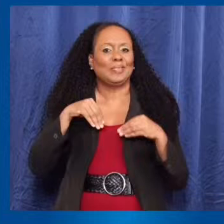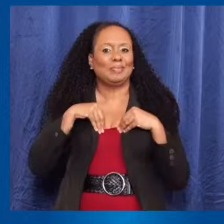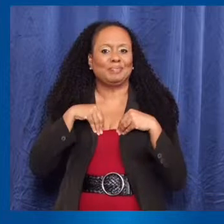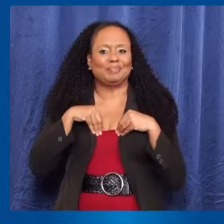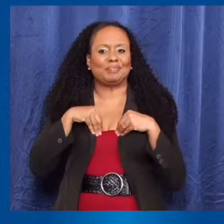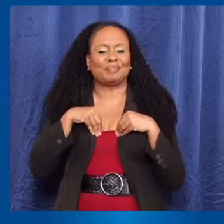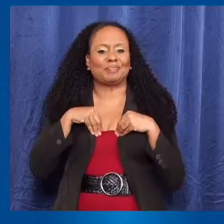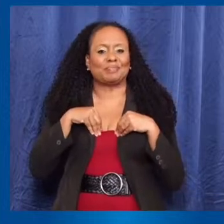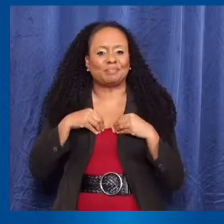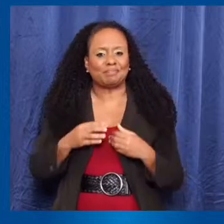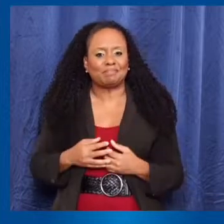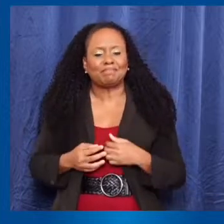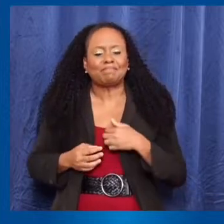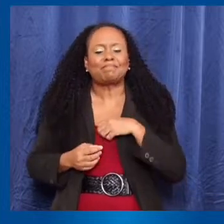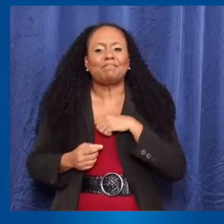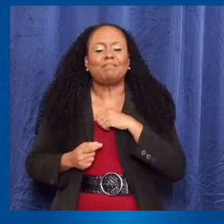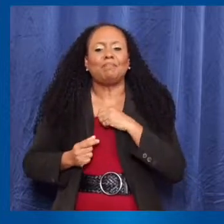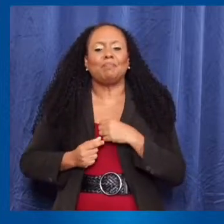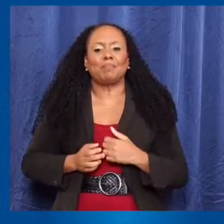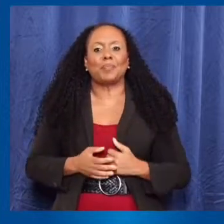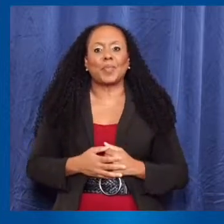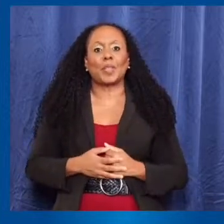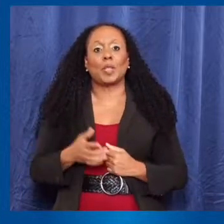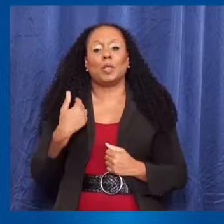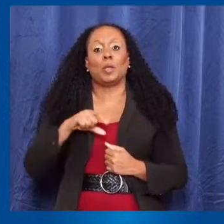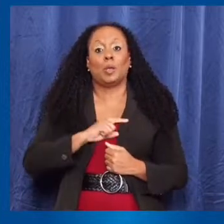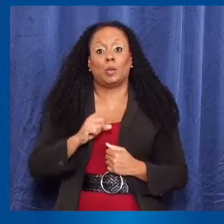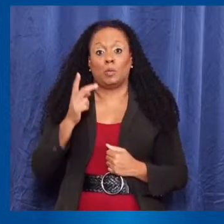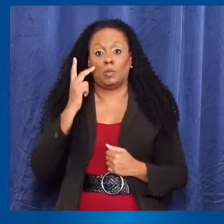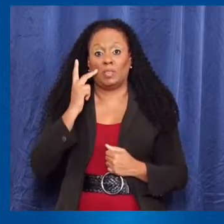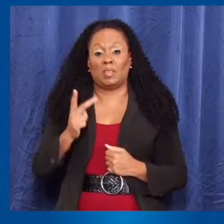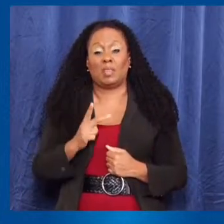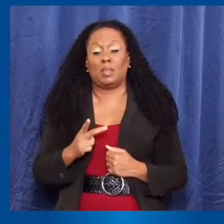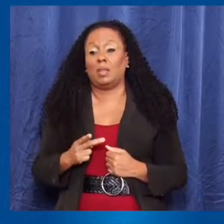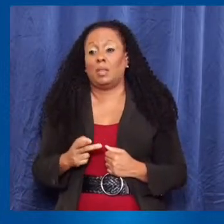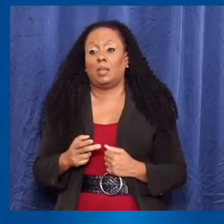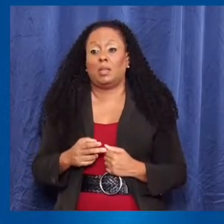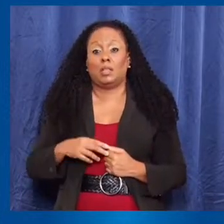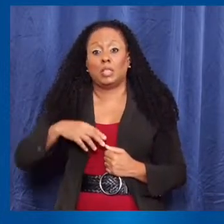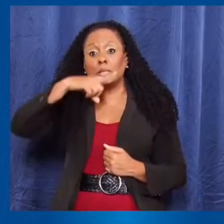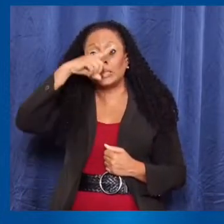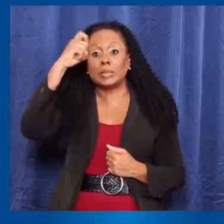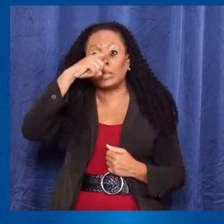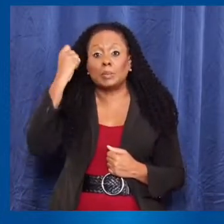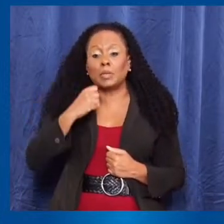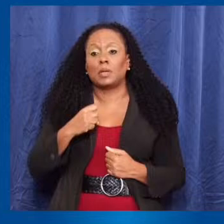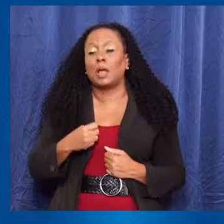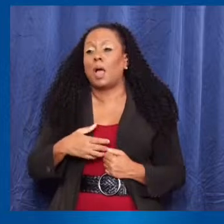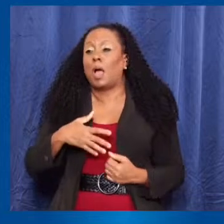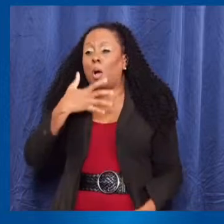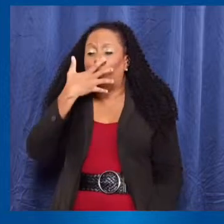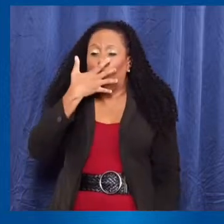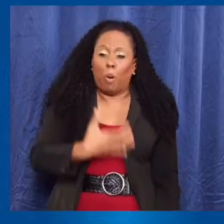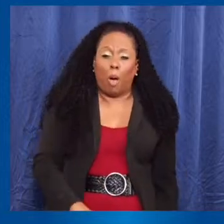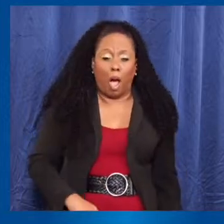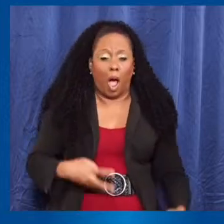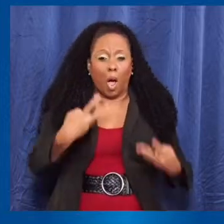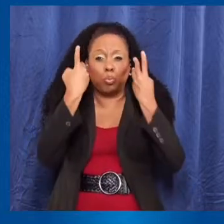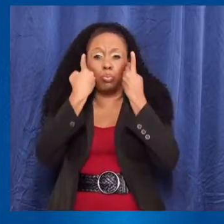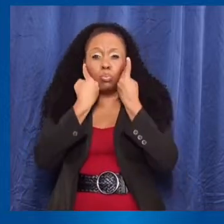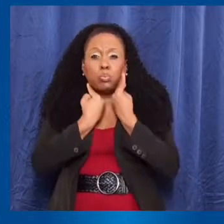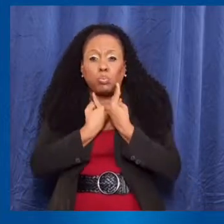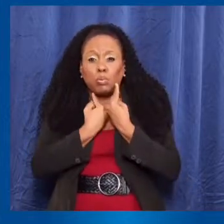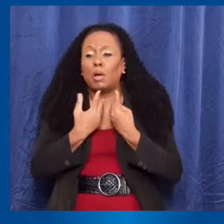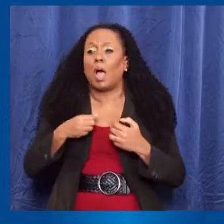we know that just as we've seen greater heat waves in summer and greater ice storms in winter